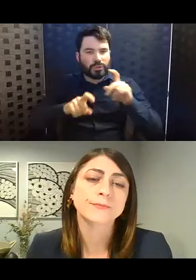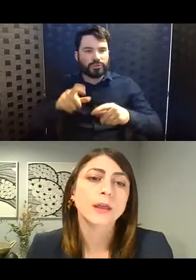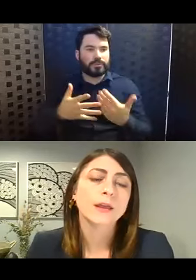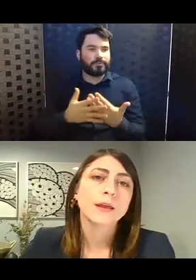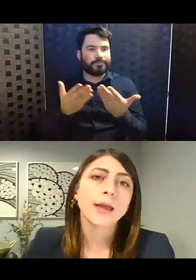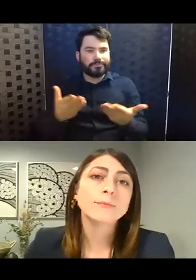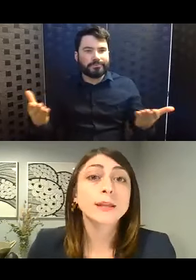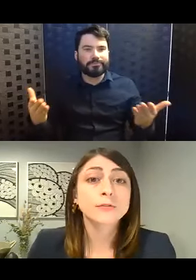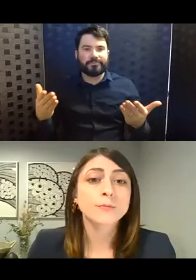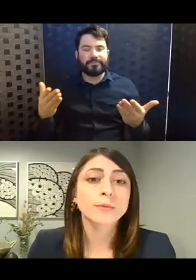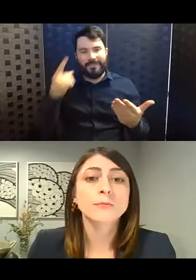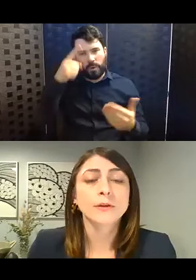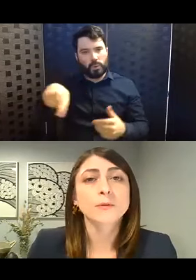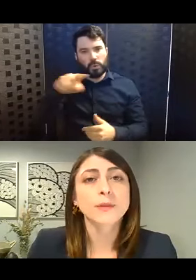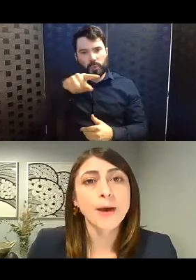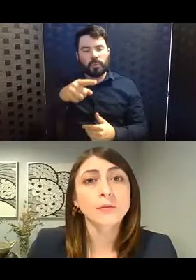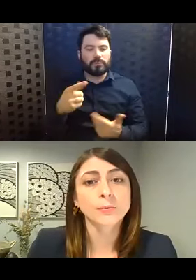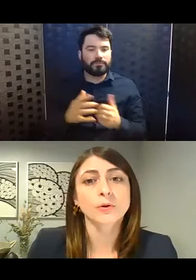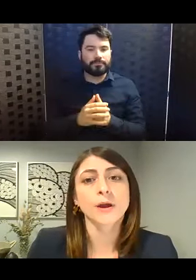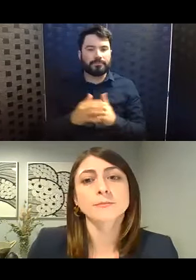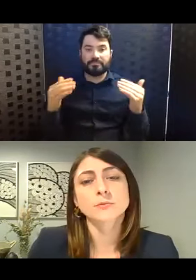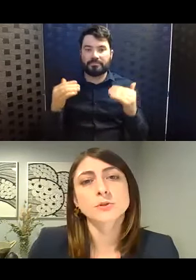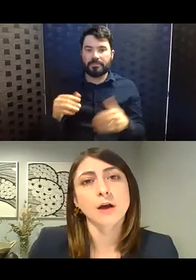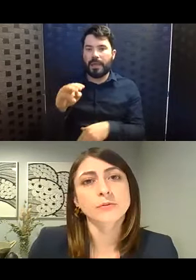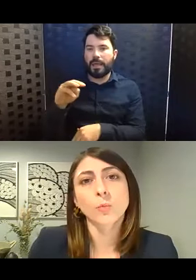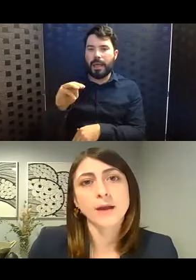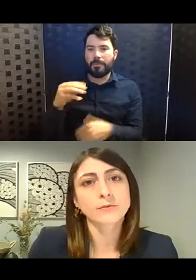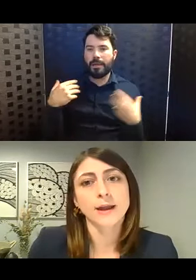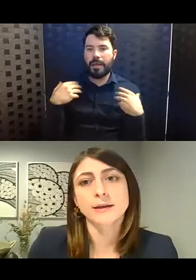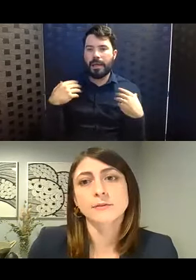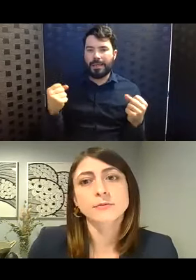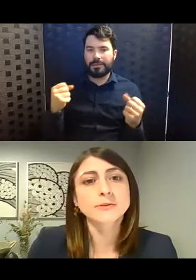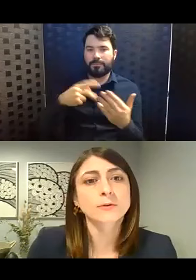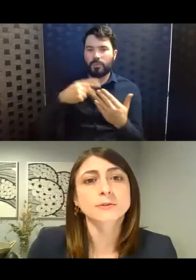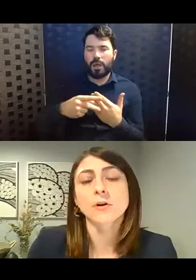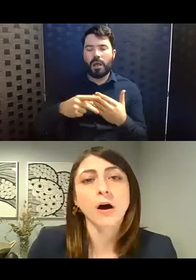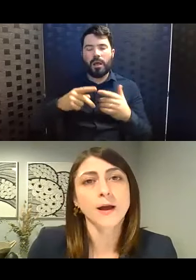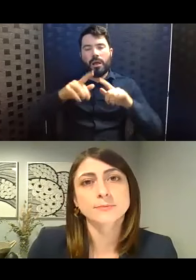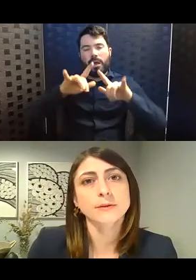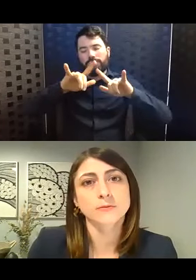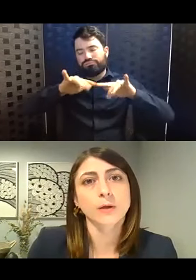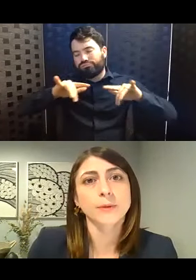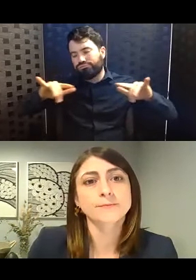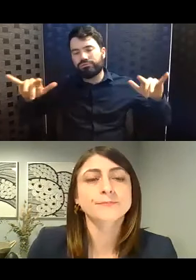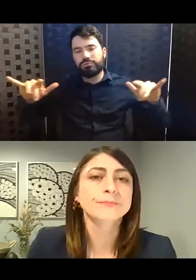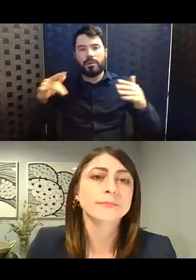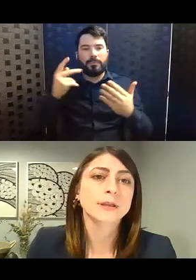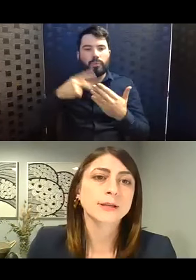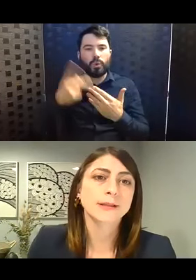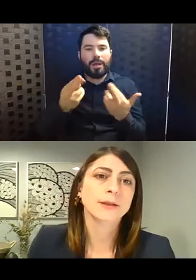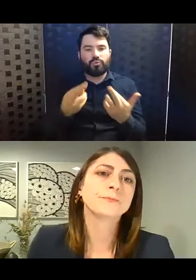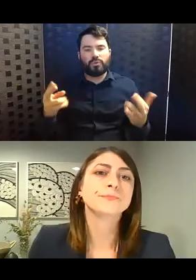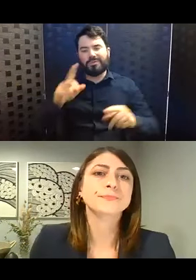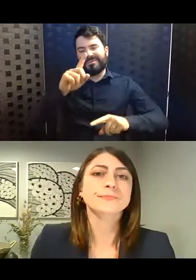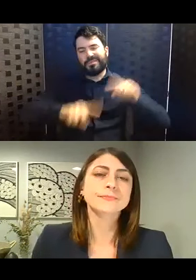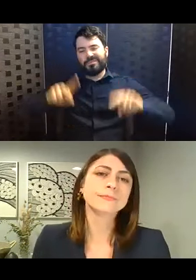others. And many of you may be familiar with the mHealthy programs, which offer a wide variety of resources for all aspects of well-being. Next